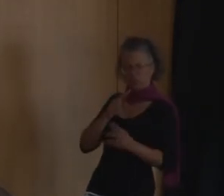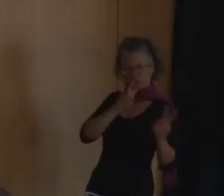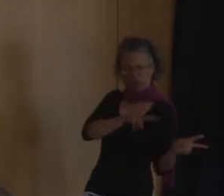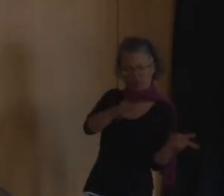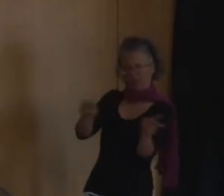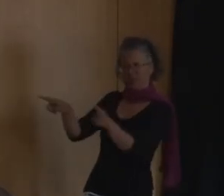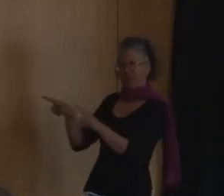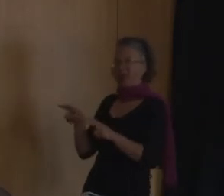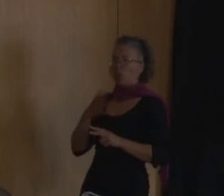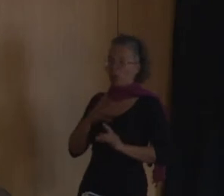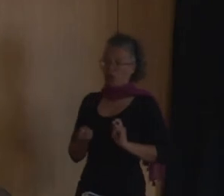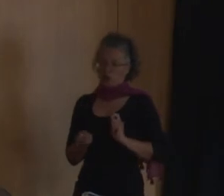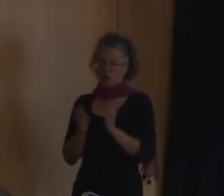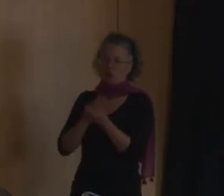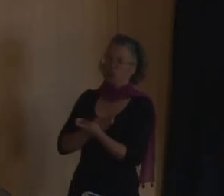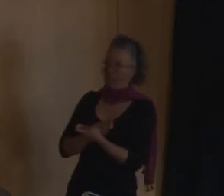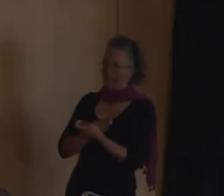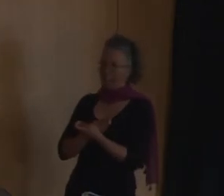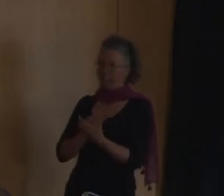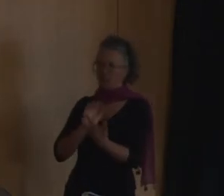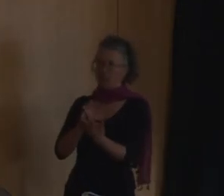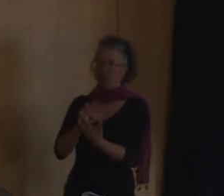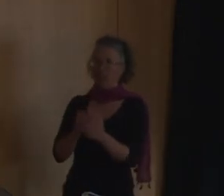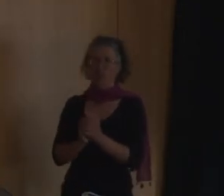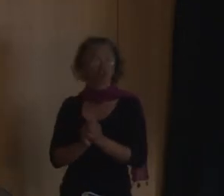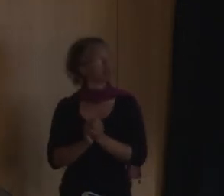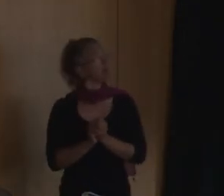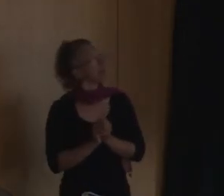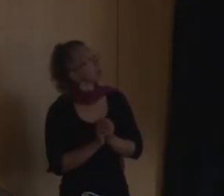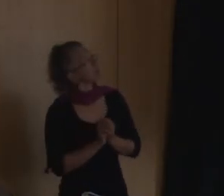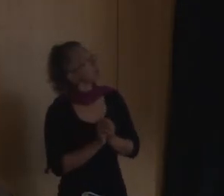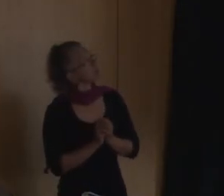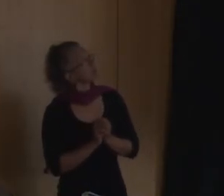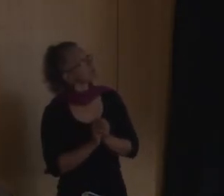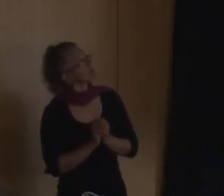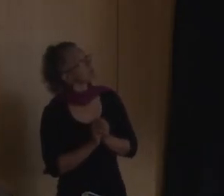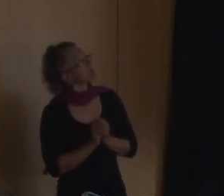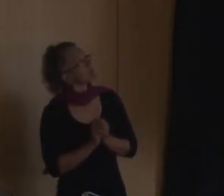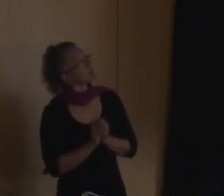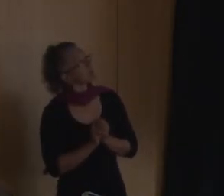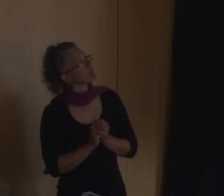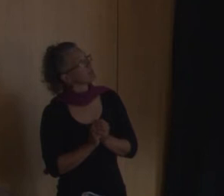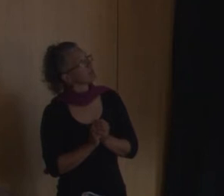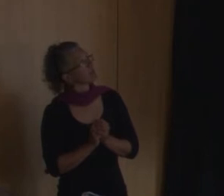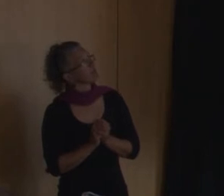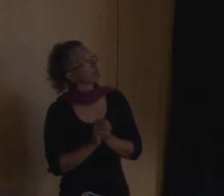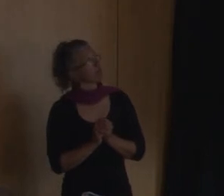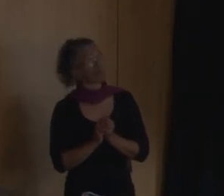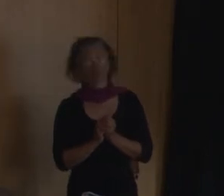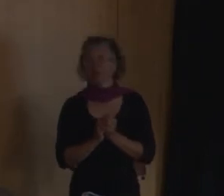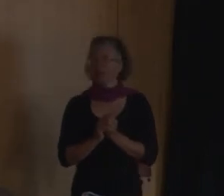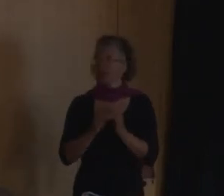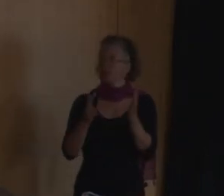seeking, change. We did formative testing of the early concepts with diverse groups right around the